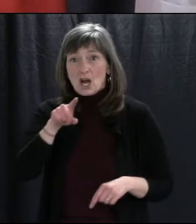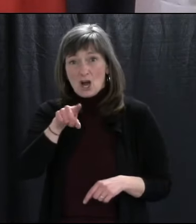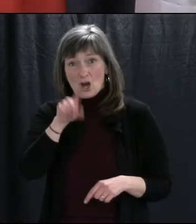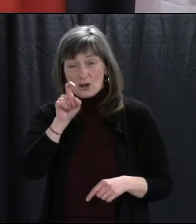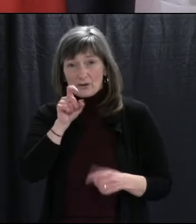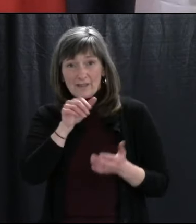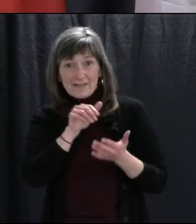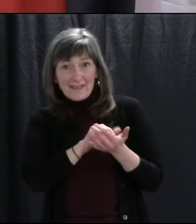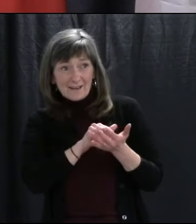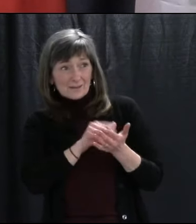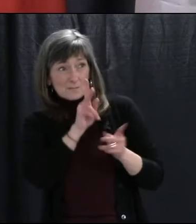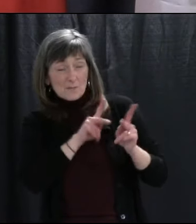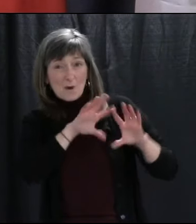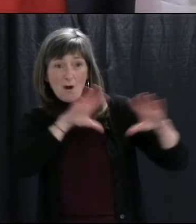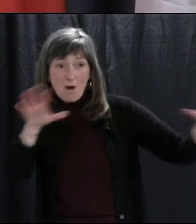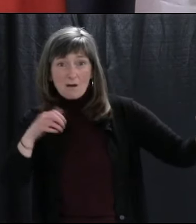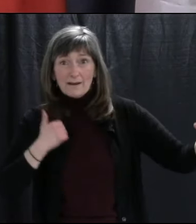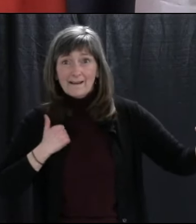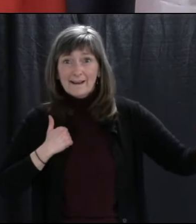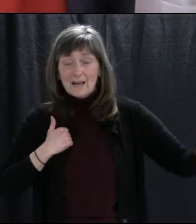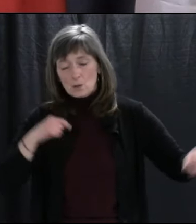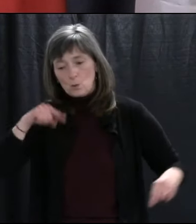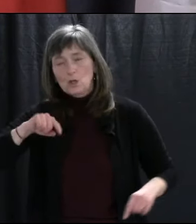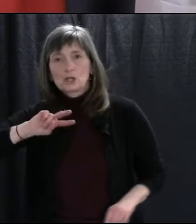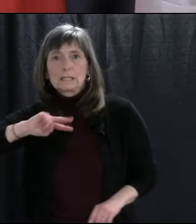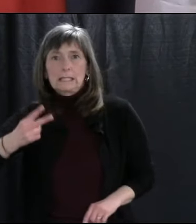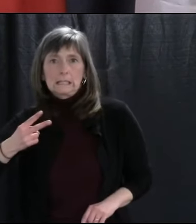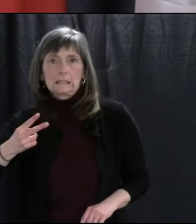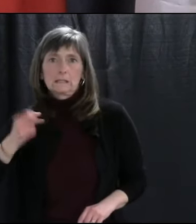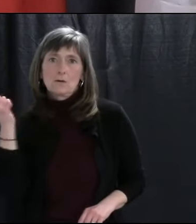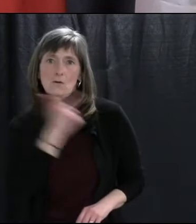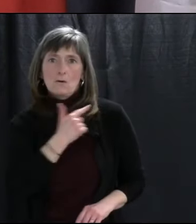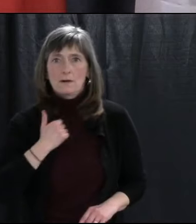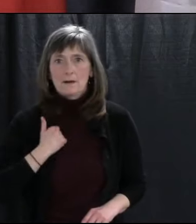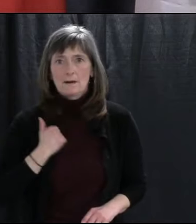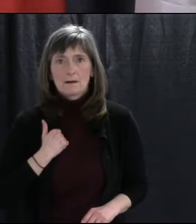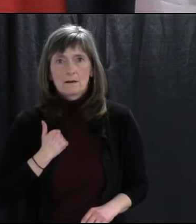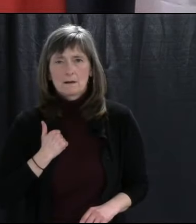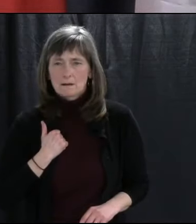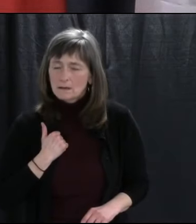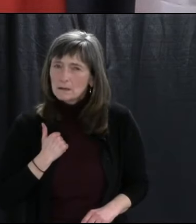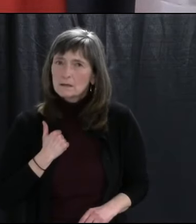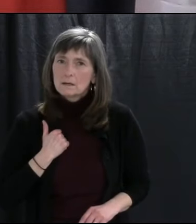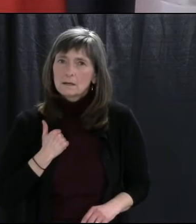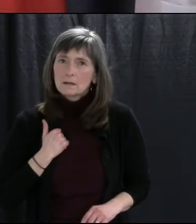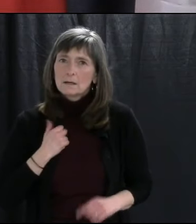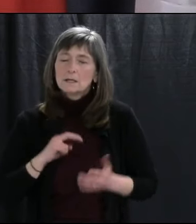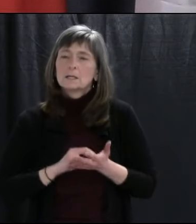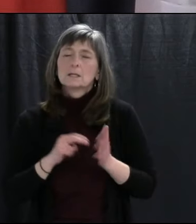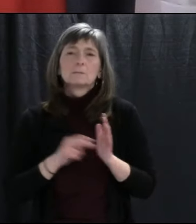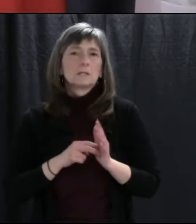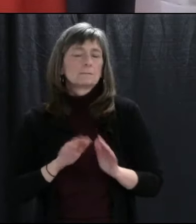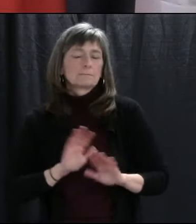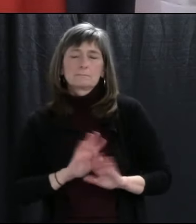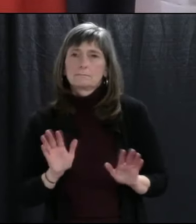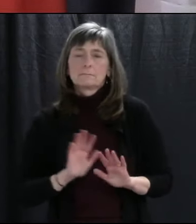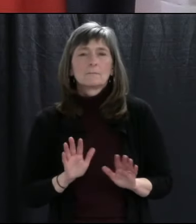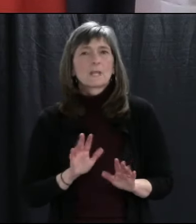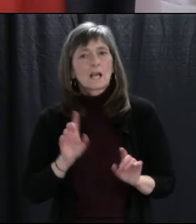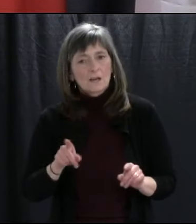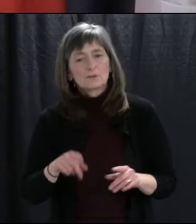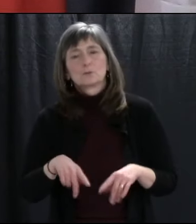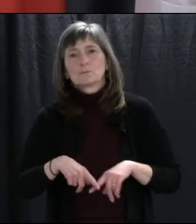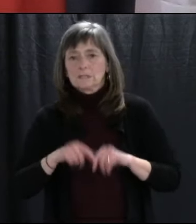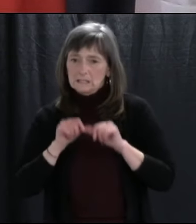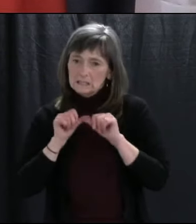We are number 2 in the country. So we cannot let up. Today, there will be a stark